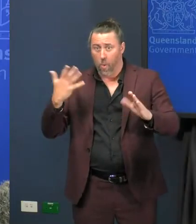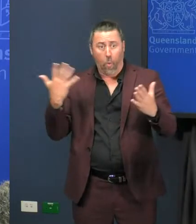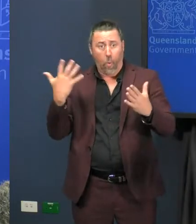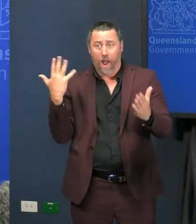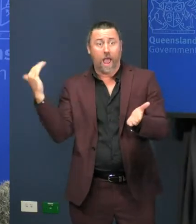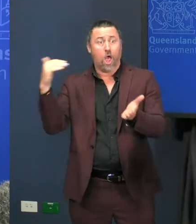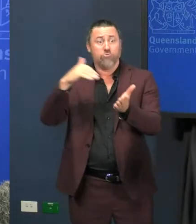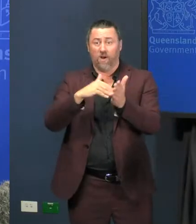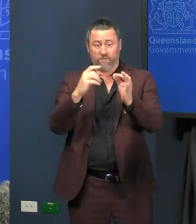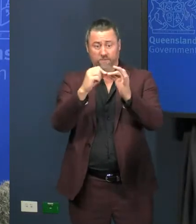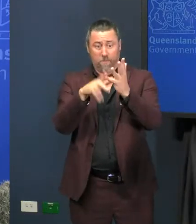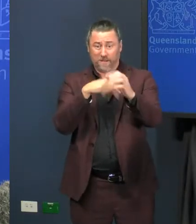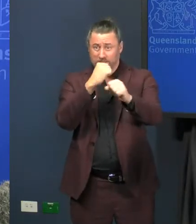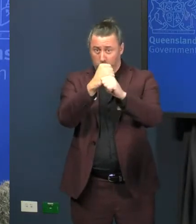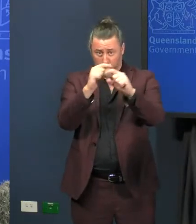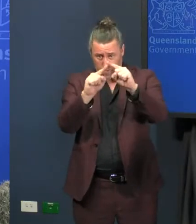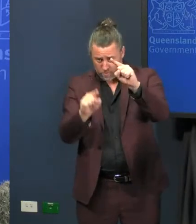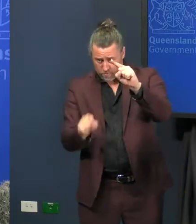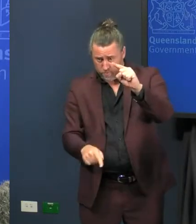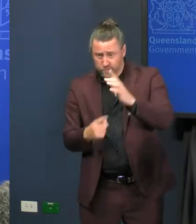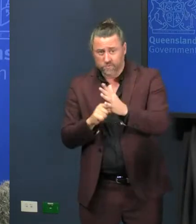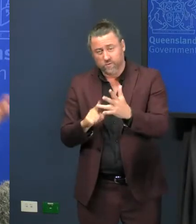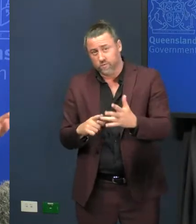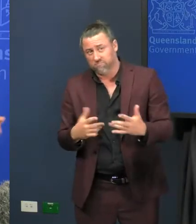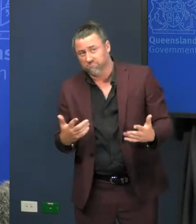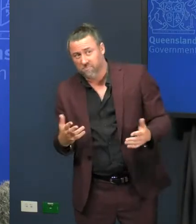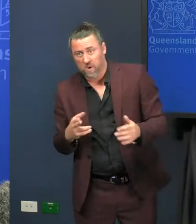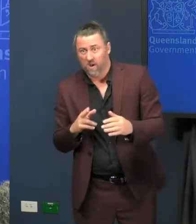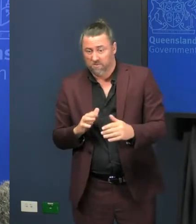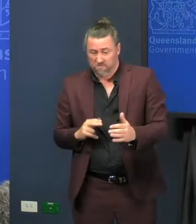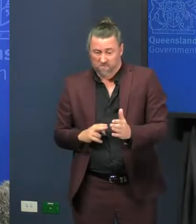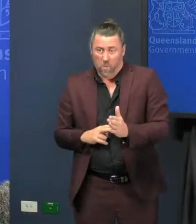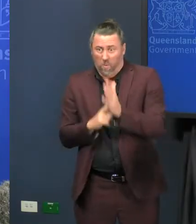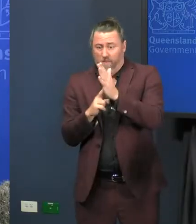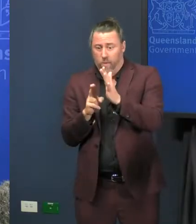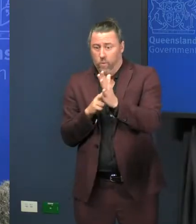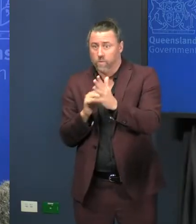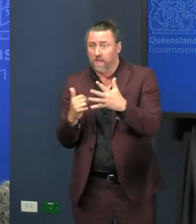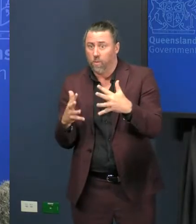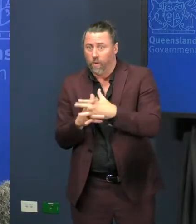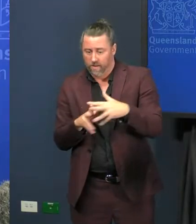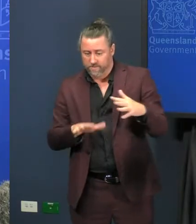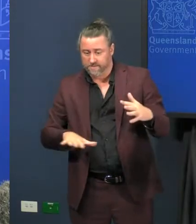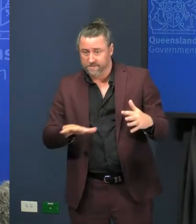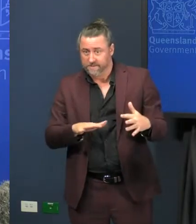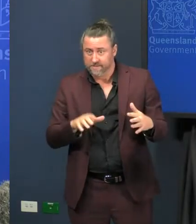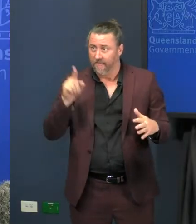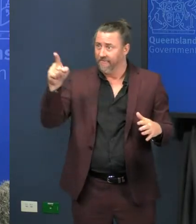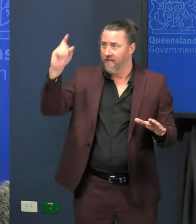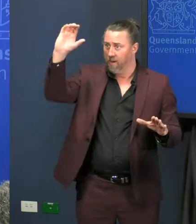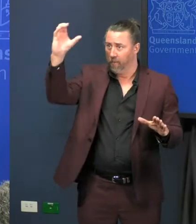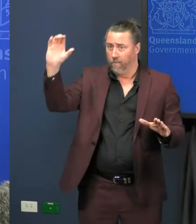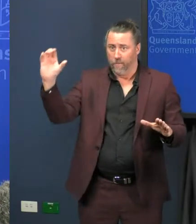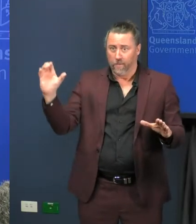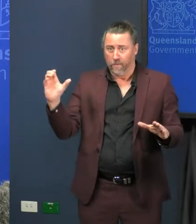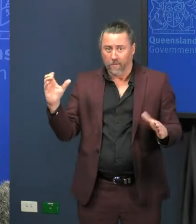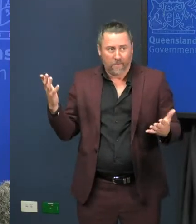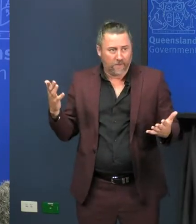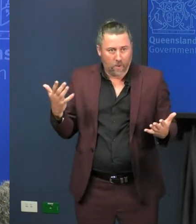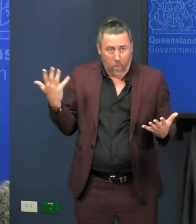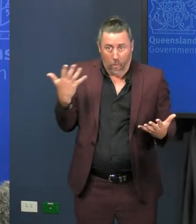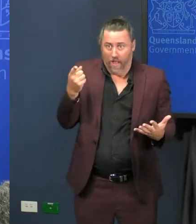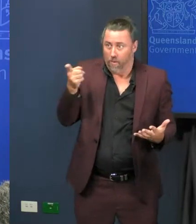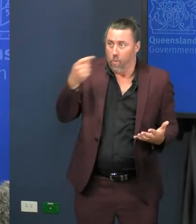really stretches from Bundaberg right down to the New South Wales coast for the potential movement and track of tropical cyclone